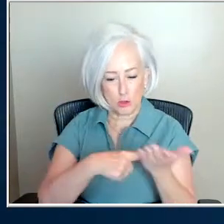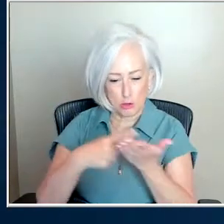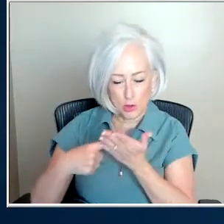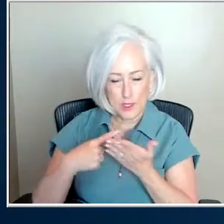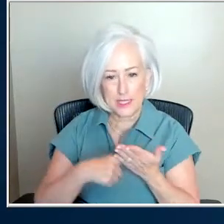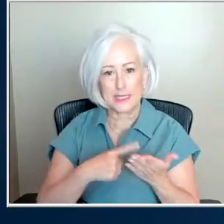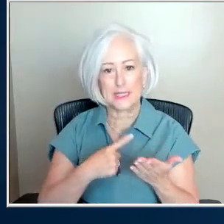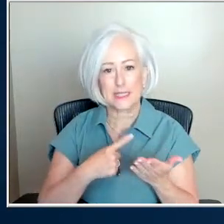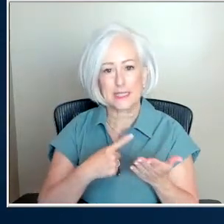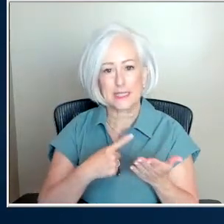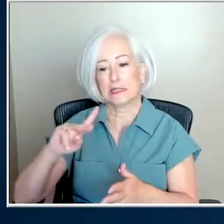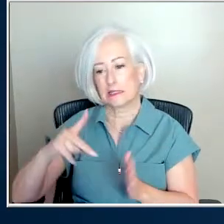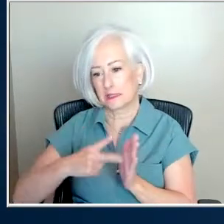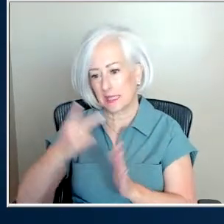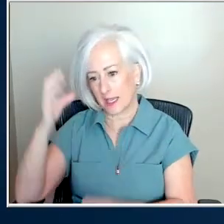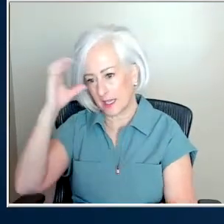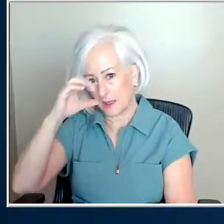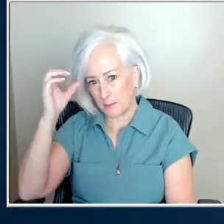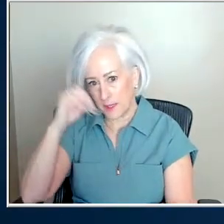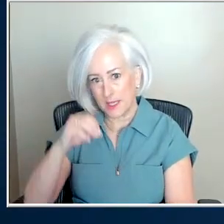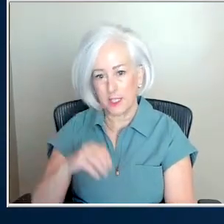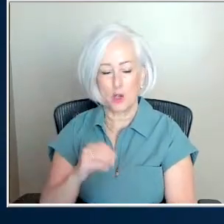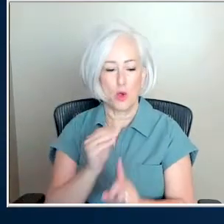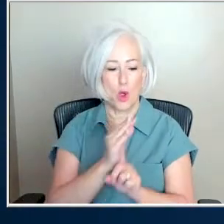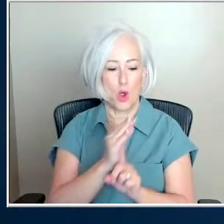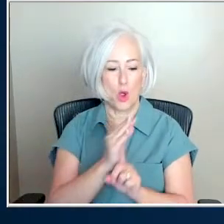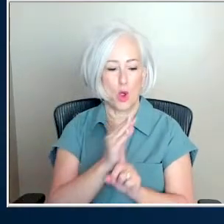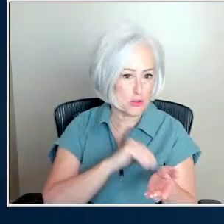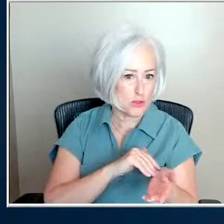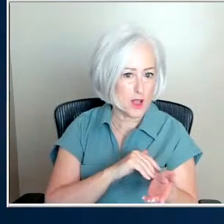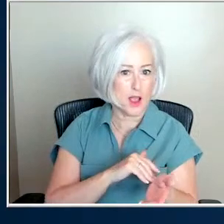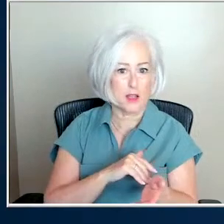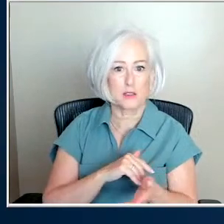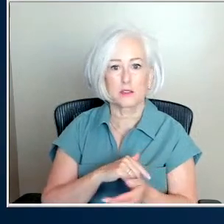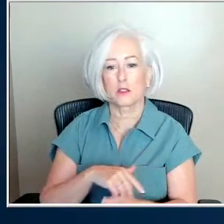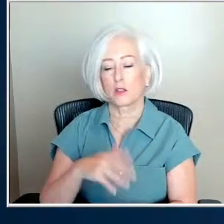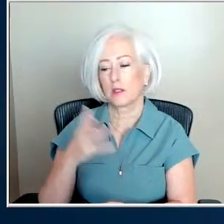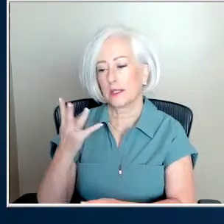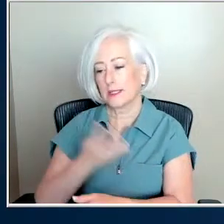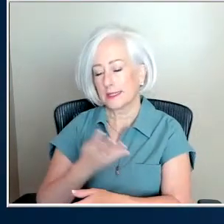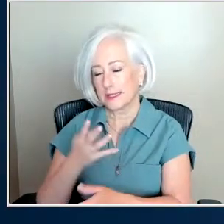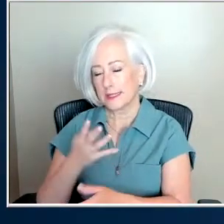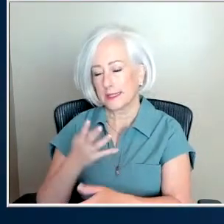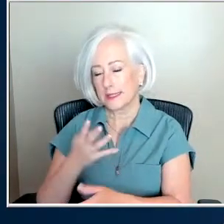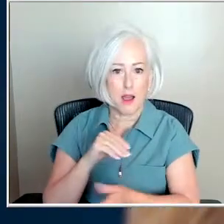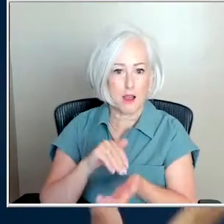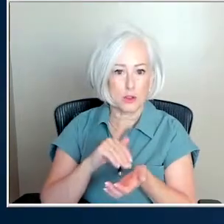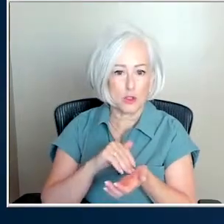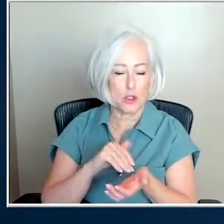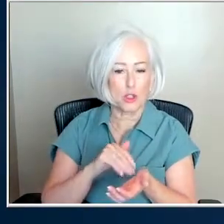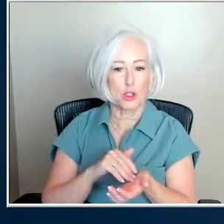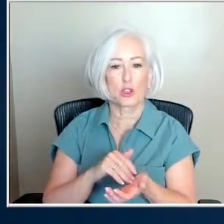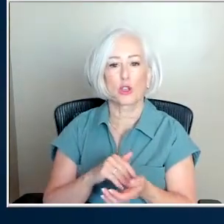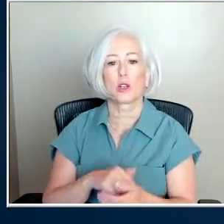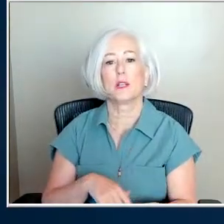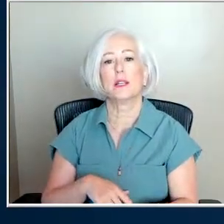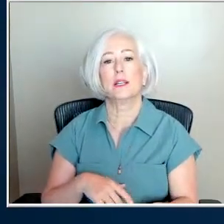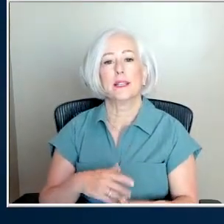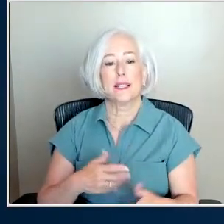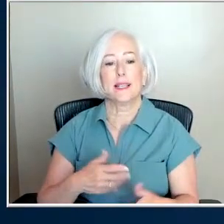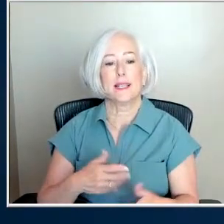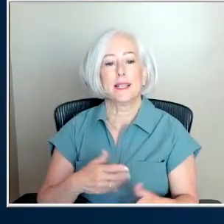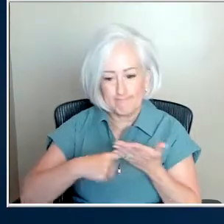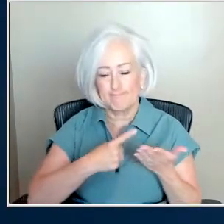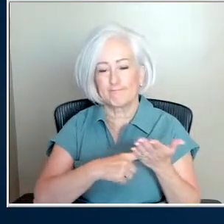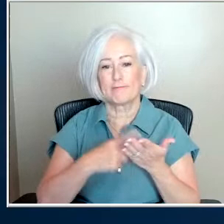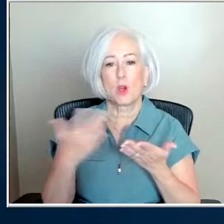oncologists and radiation oncologists, and all of them had a say and weighed in counseling me and counseling Kaleigh on what is the